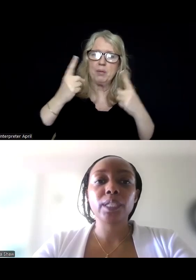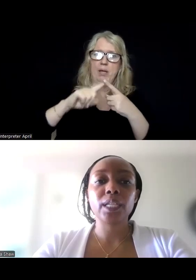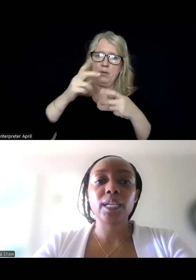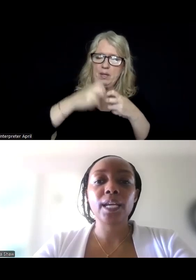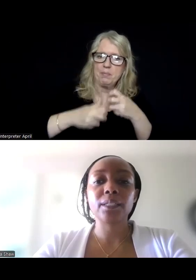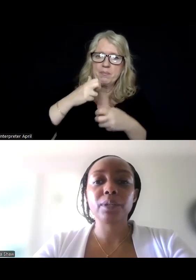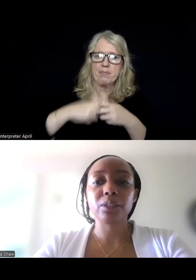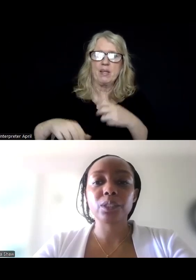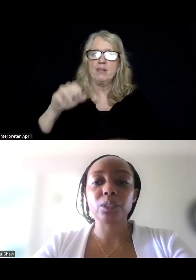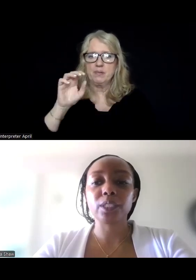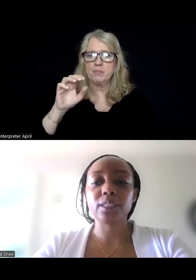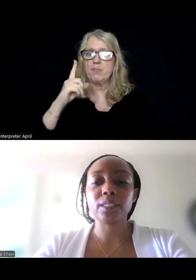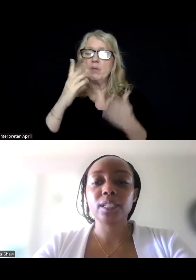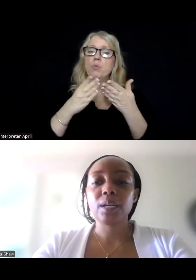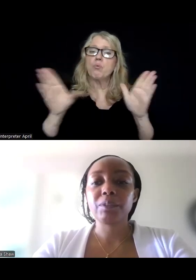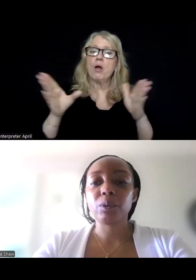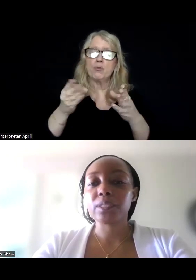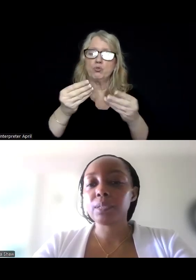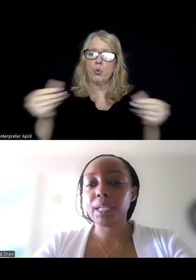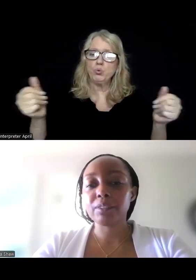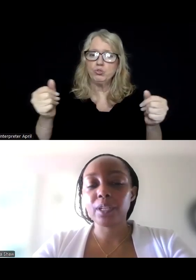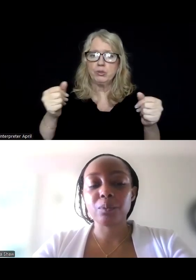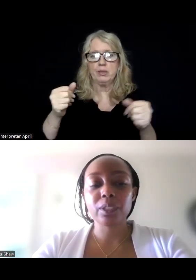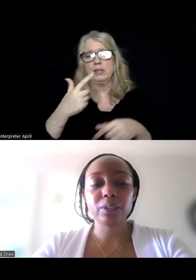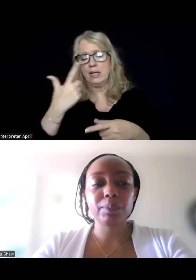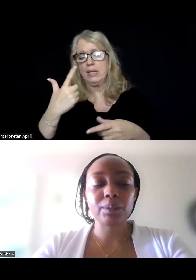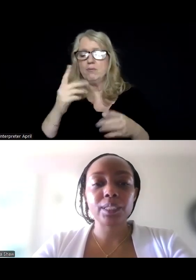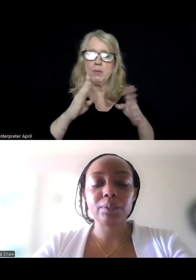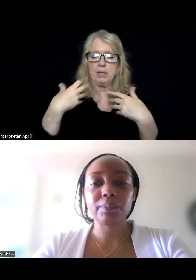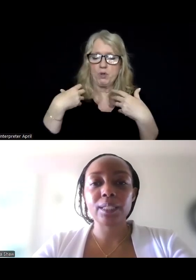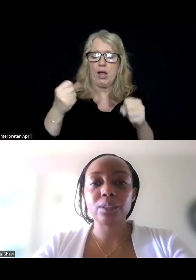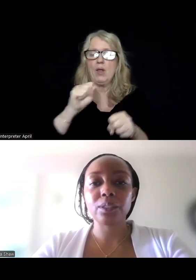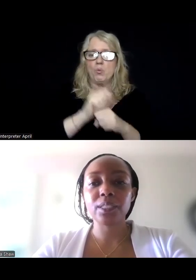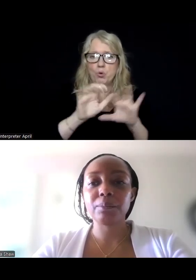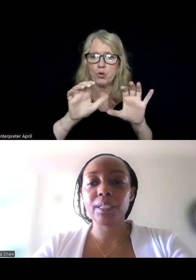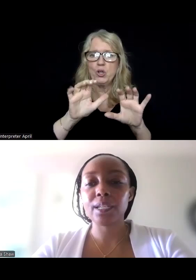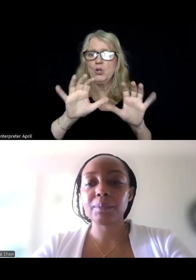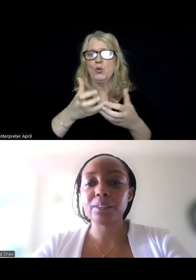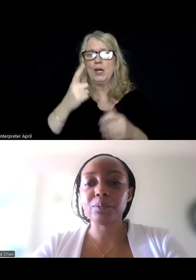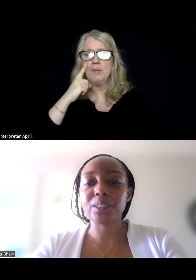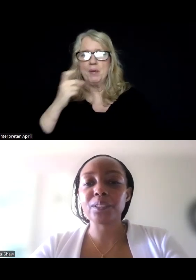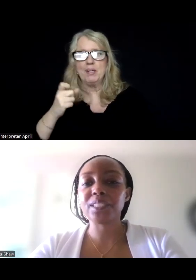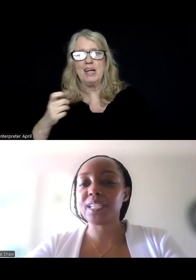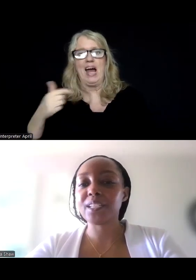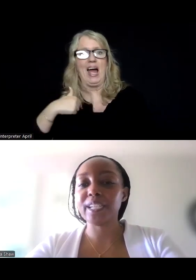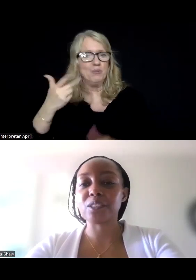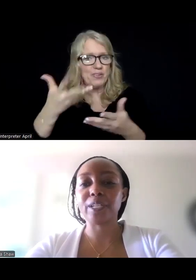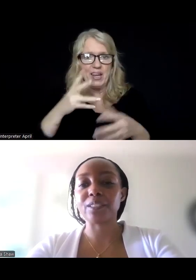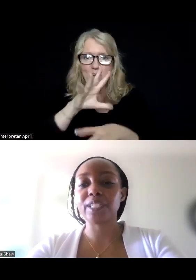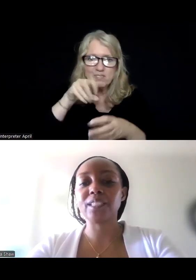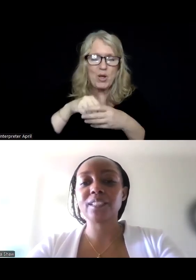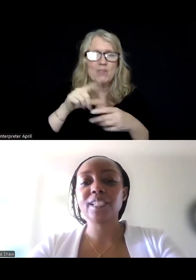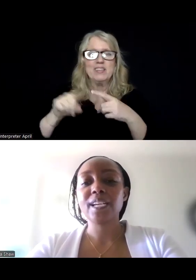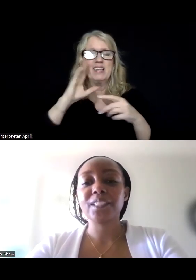ED boarding and broader solutions. Of course, in the behavioral health work group, I was there with my little nipping dog bells and whistles to say crisis,